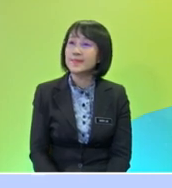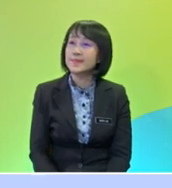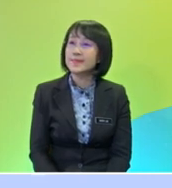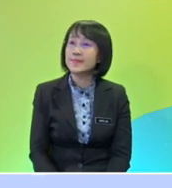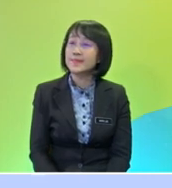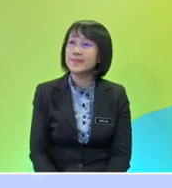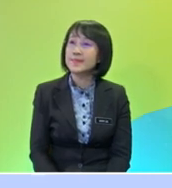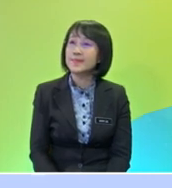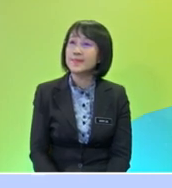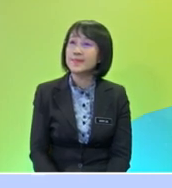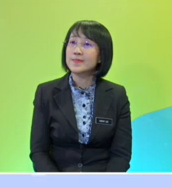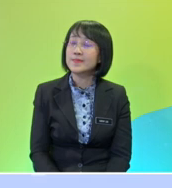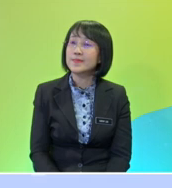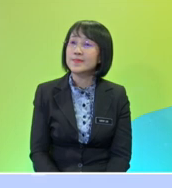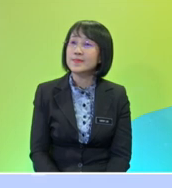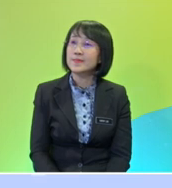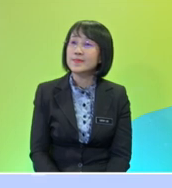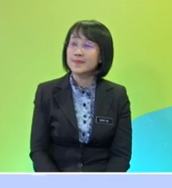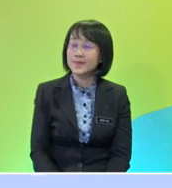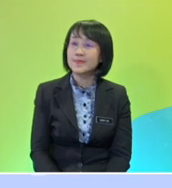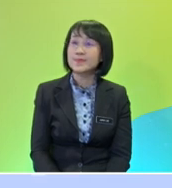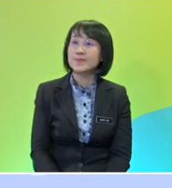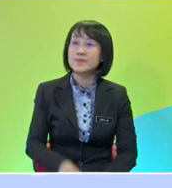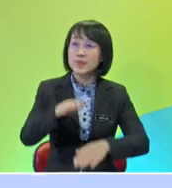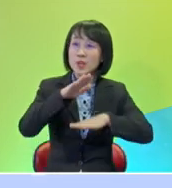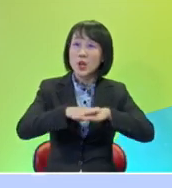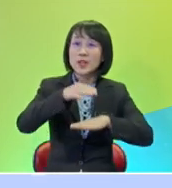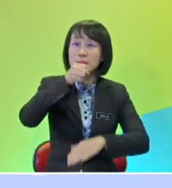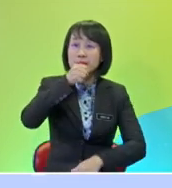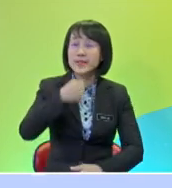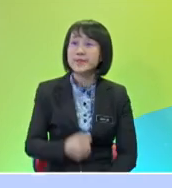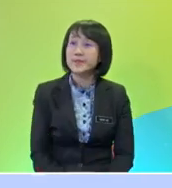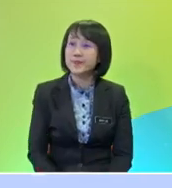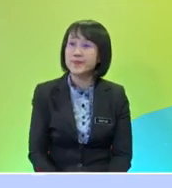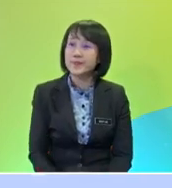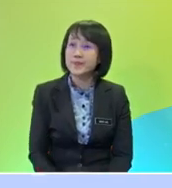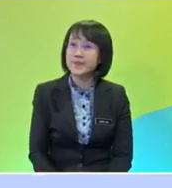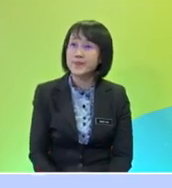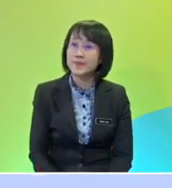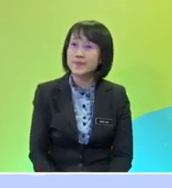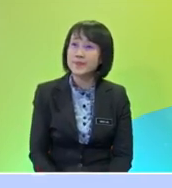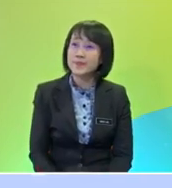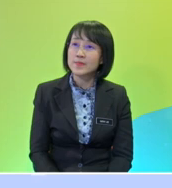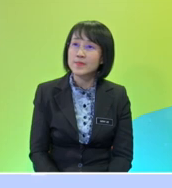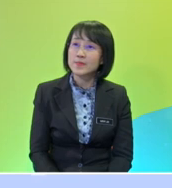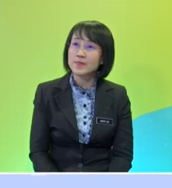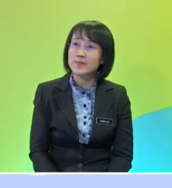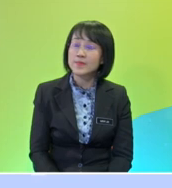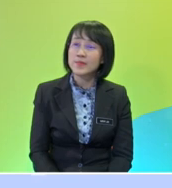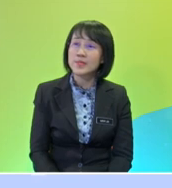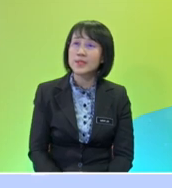I think Alex, yes, you need to turn on your mic, please. Yes, Alex. But it doesn't contain